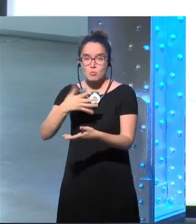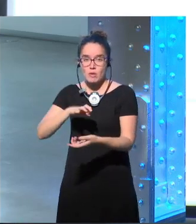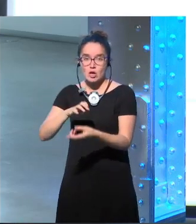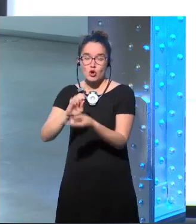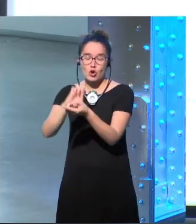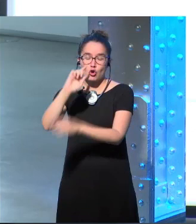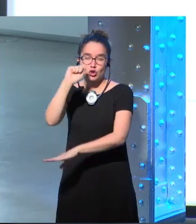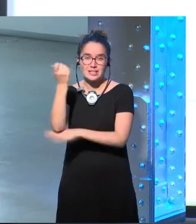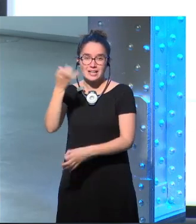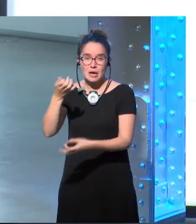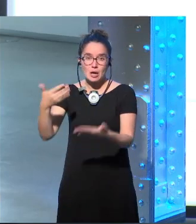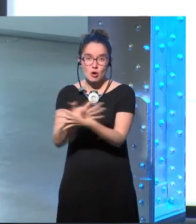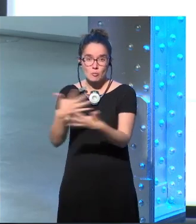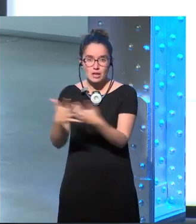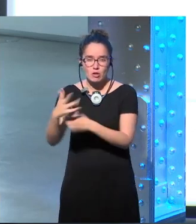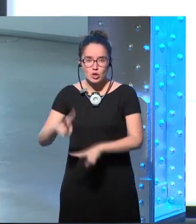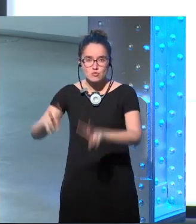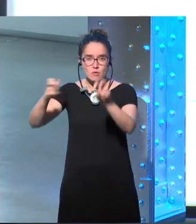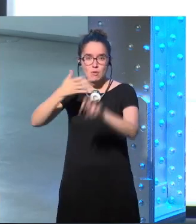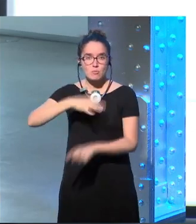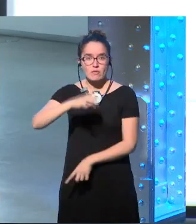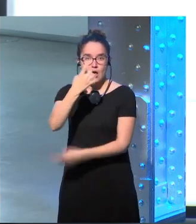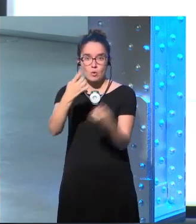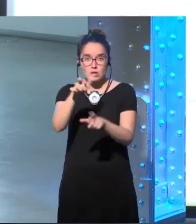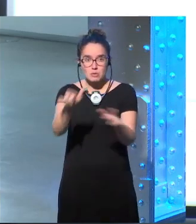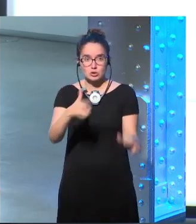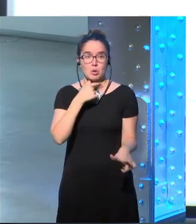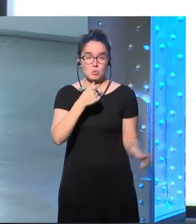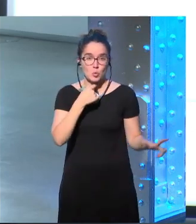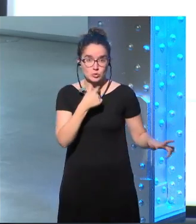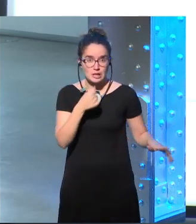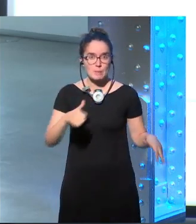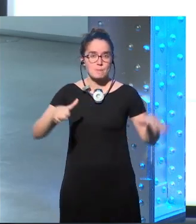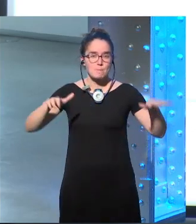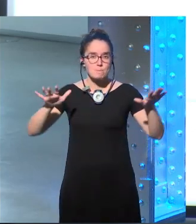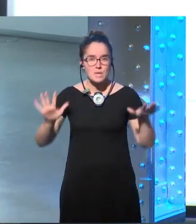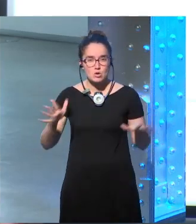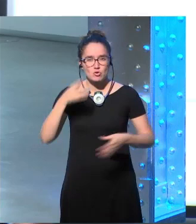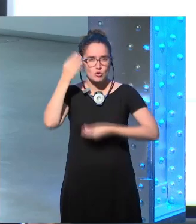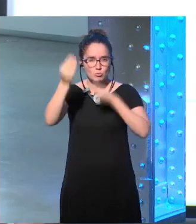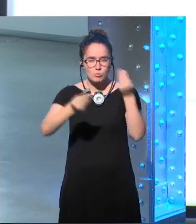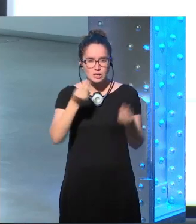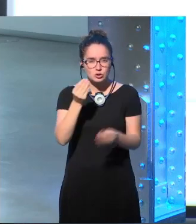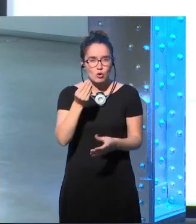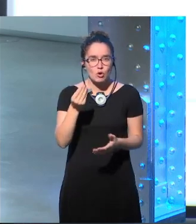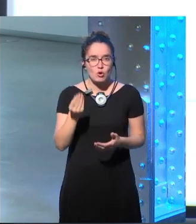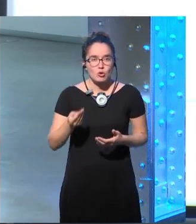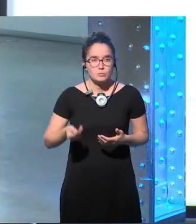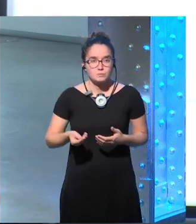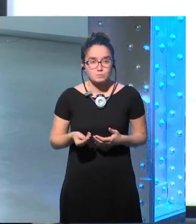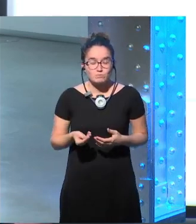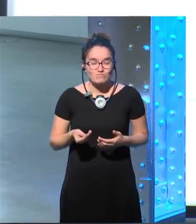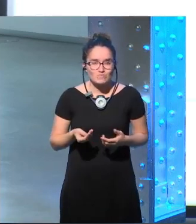well be liked by some human beings, but it wouldn't come up with, these sort of path-breaking